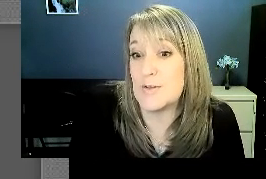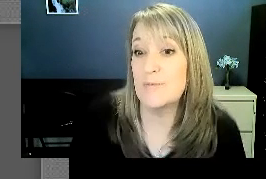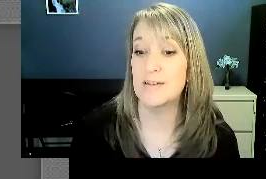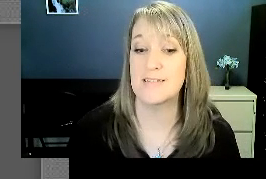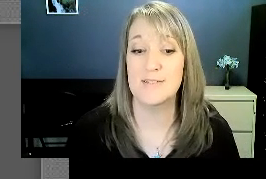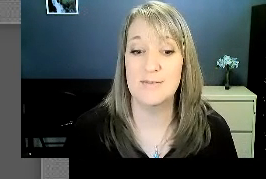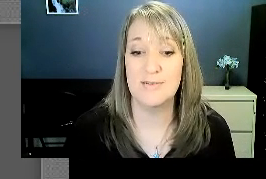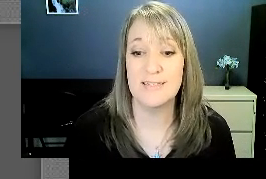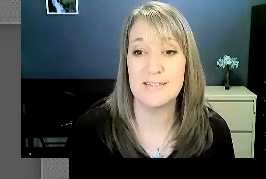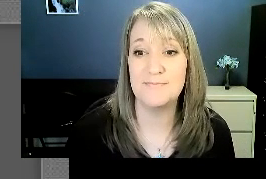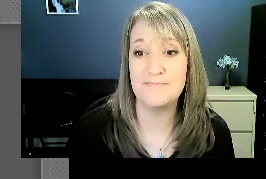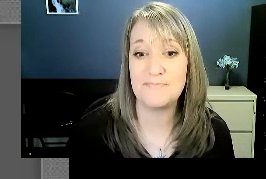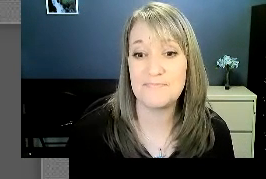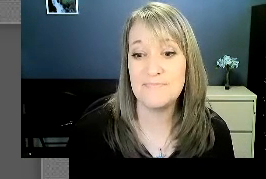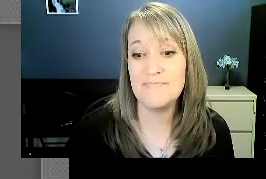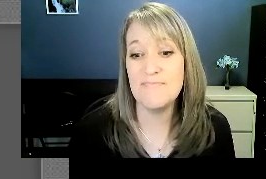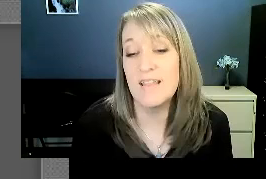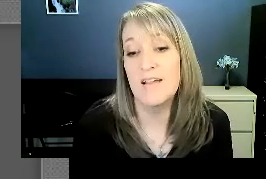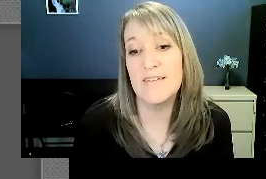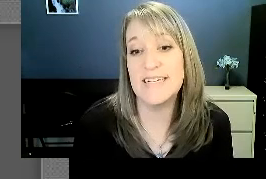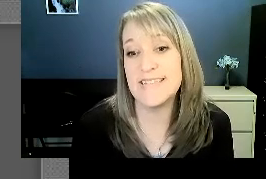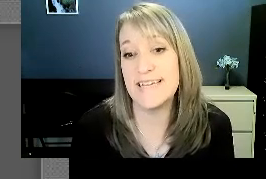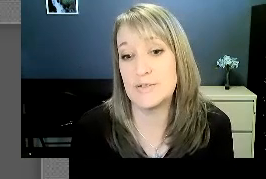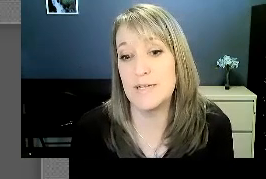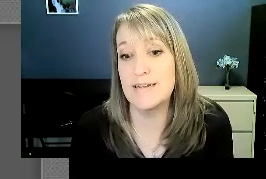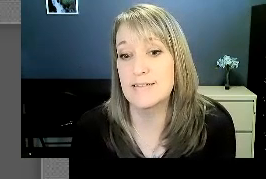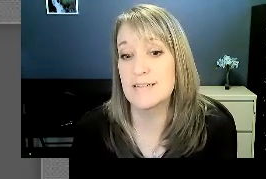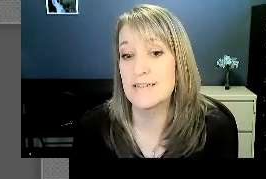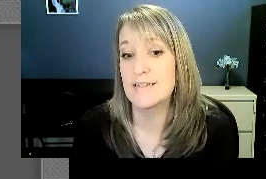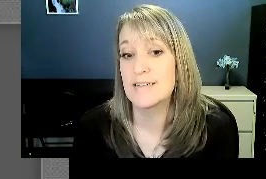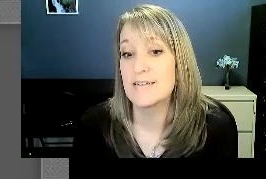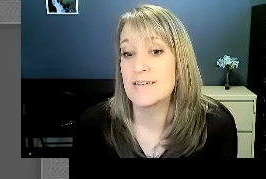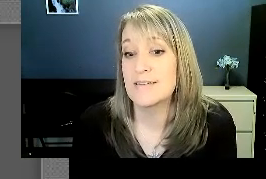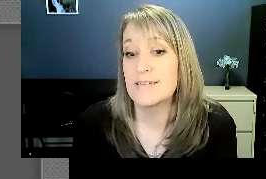did you describe? What else did you notice? All right, here's the next one.